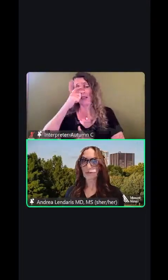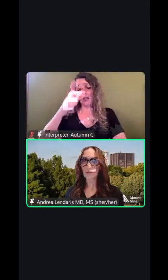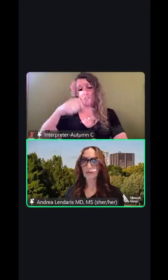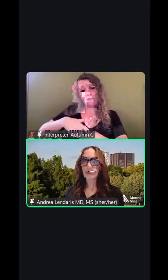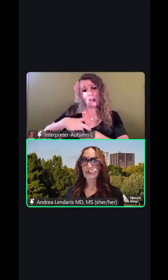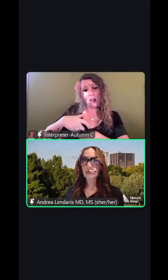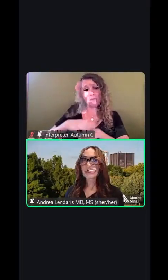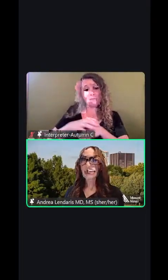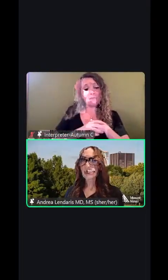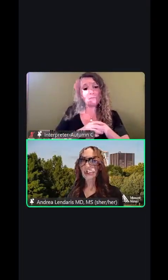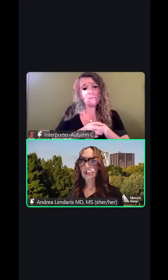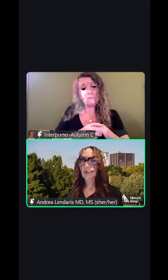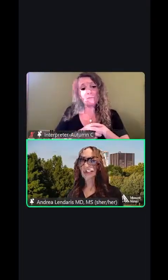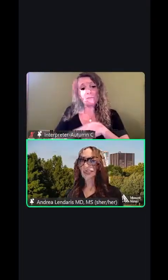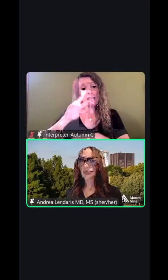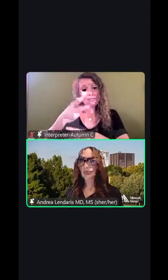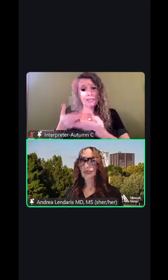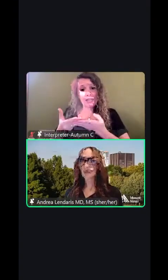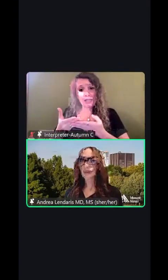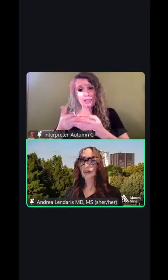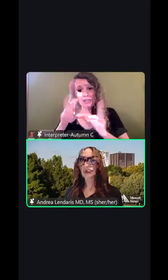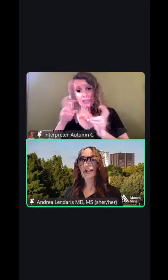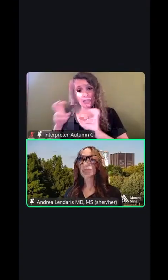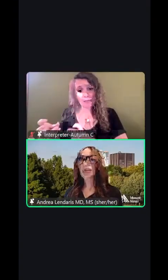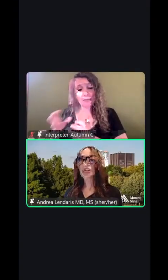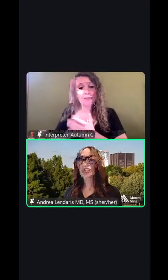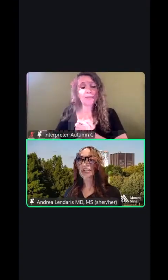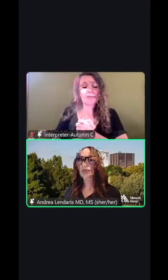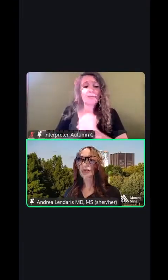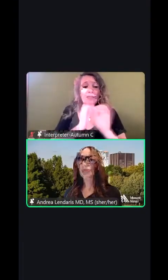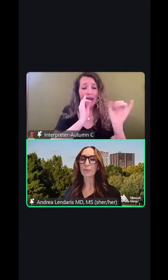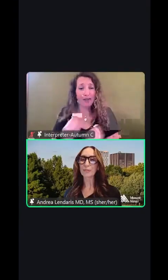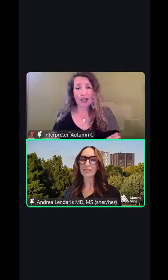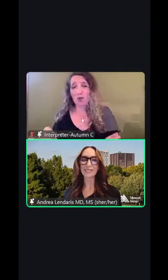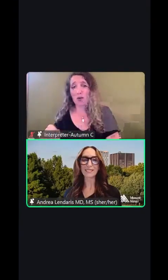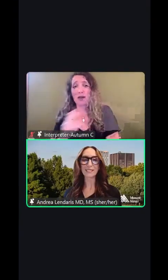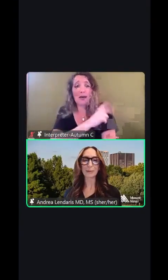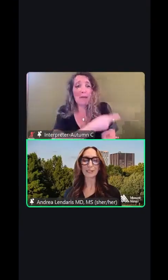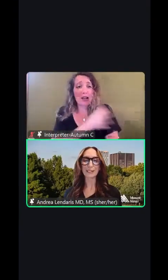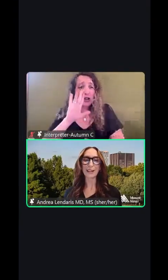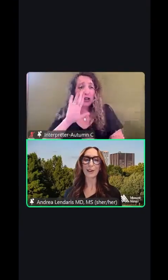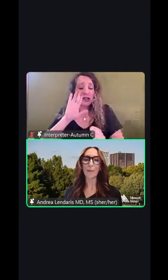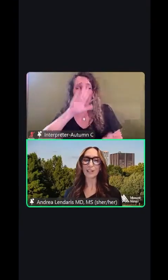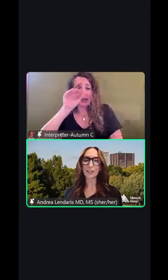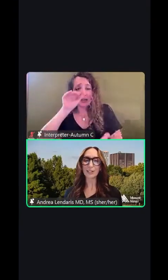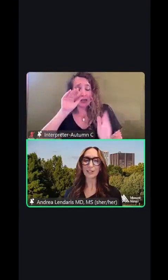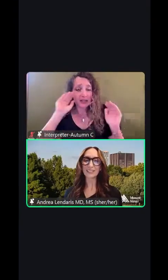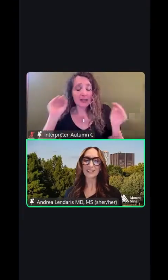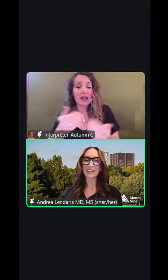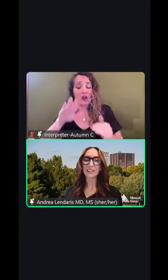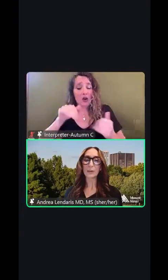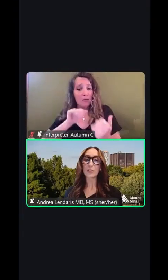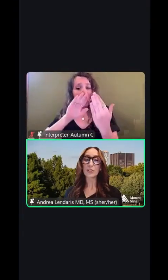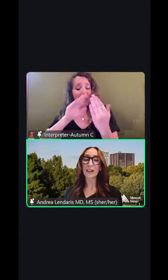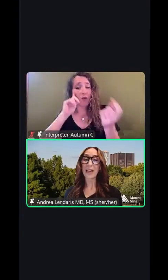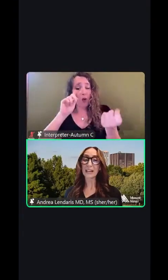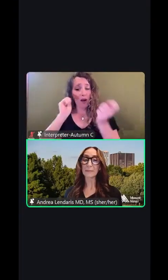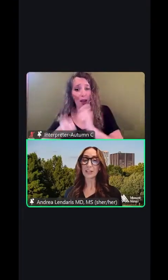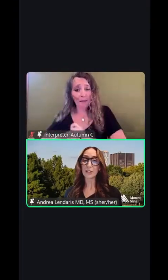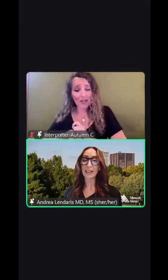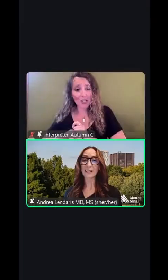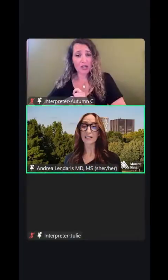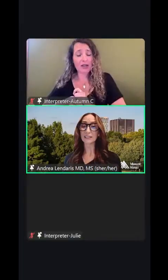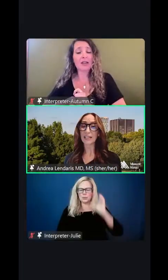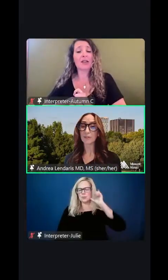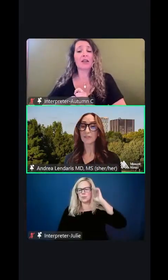read them. Second theme, individualized, patient-centered approaches to disability and accommodation, that we should have